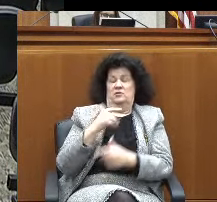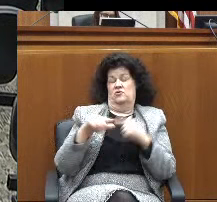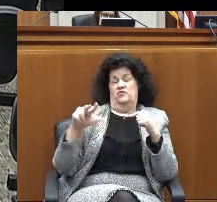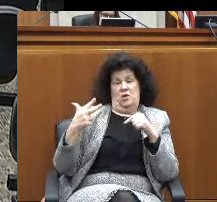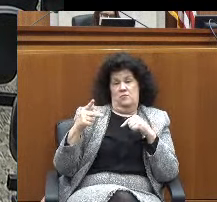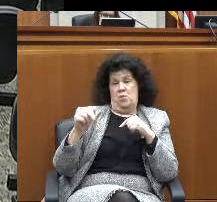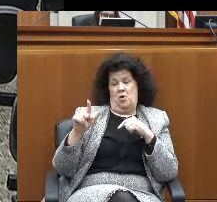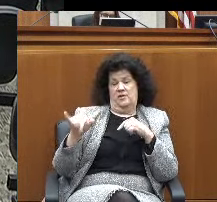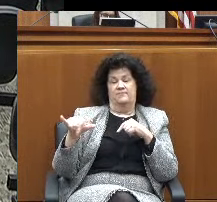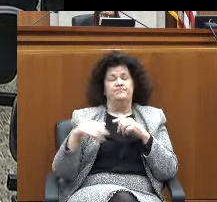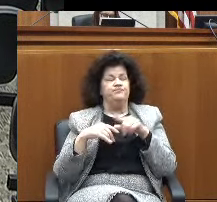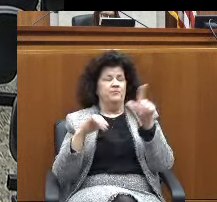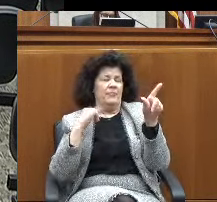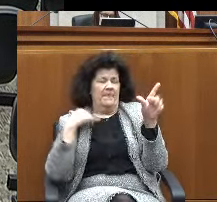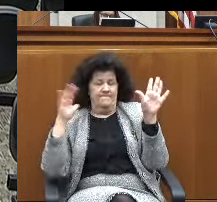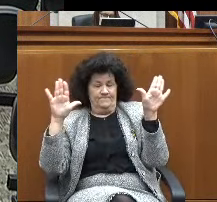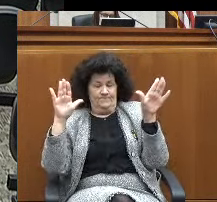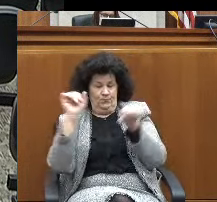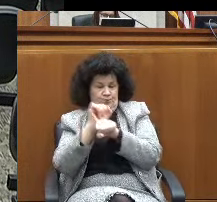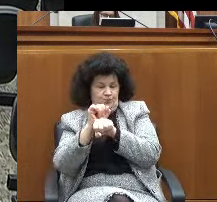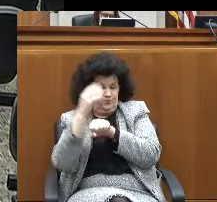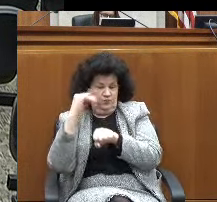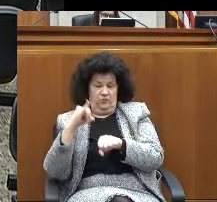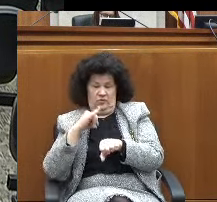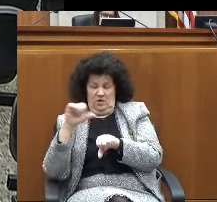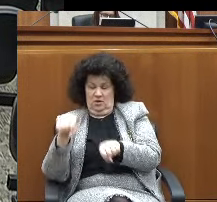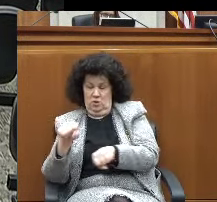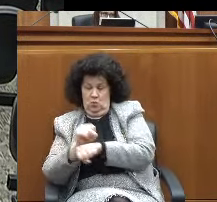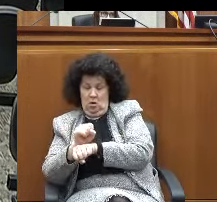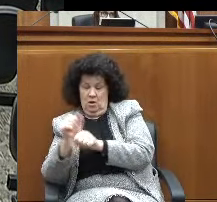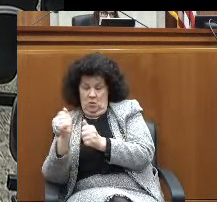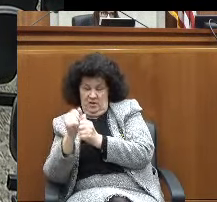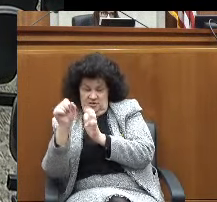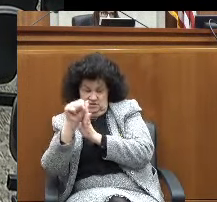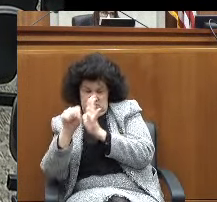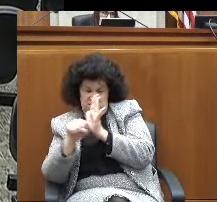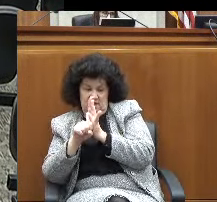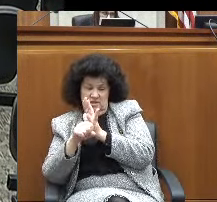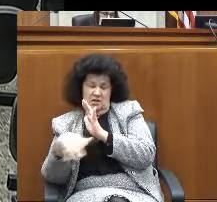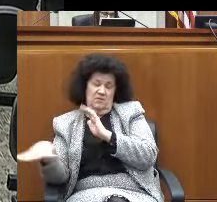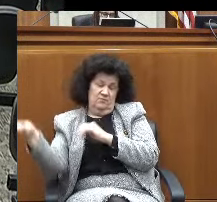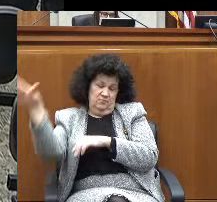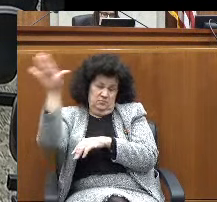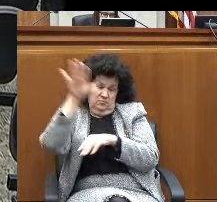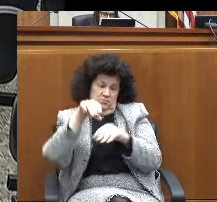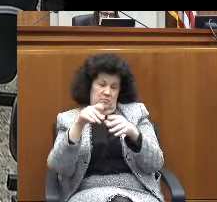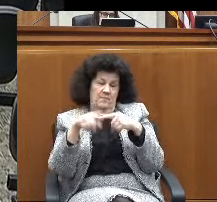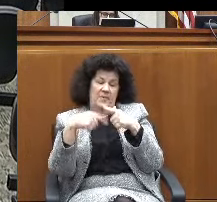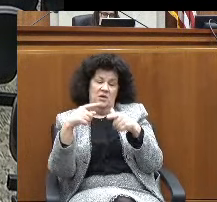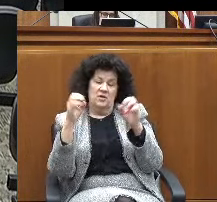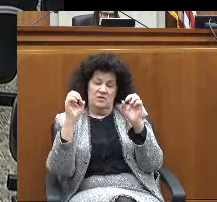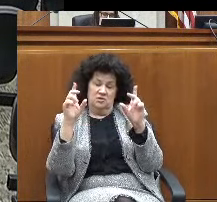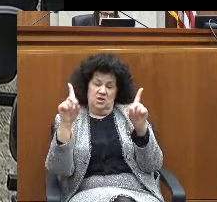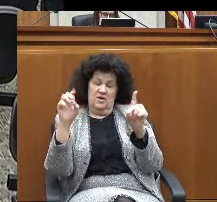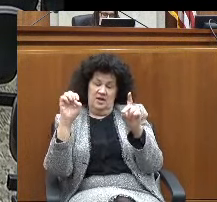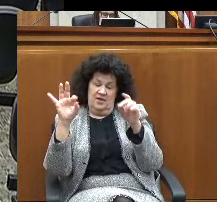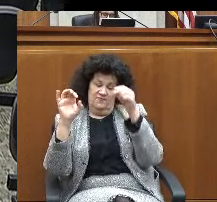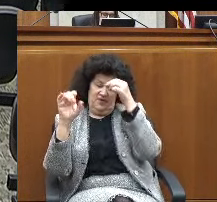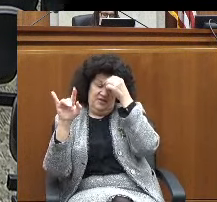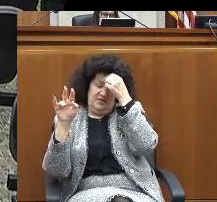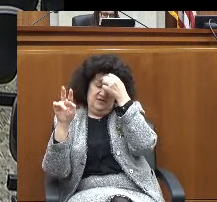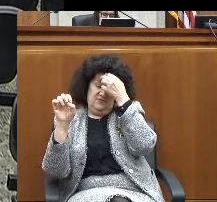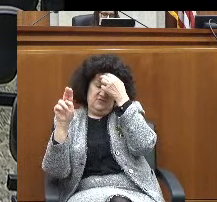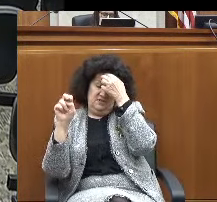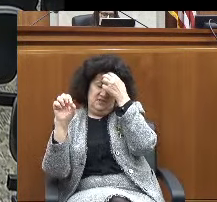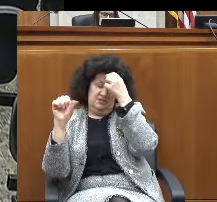had an incredible work experience where I was able to work with states across the country on educator effectiveness issues. And I